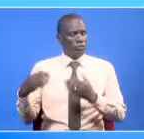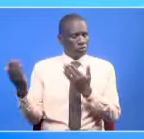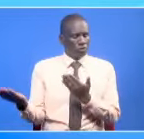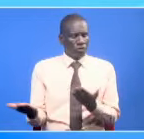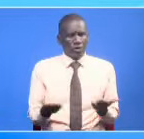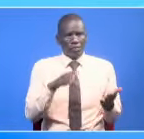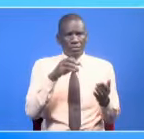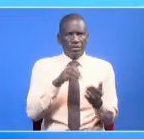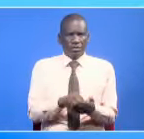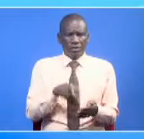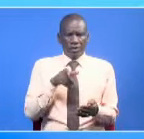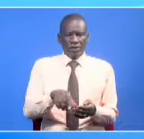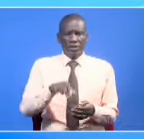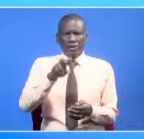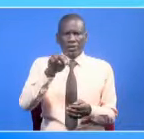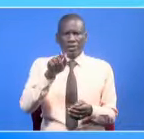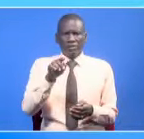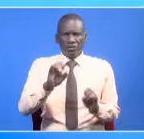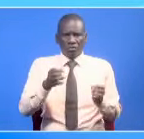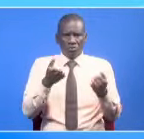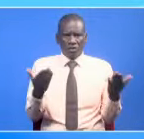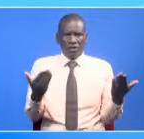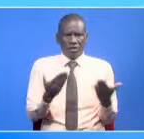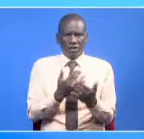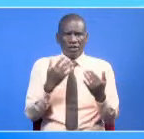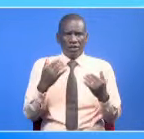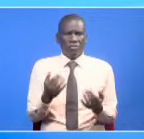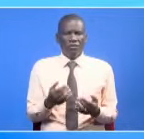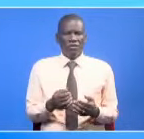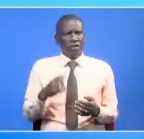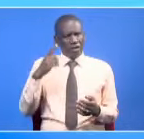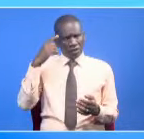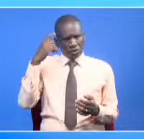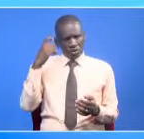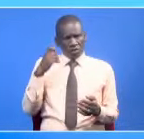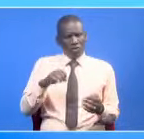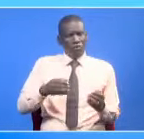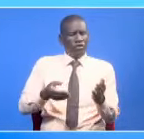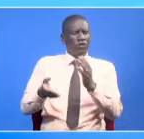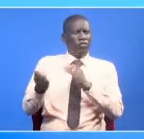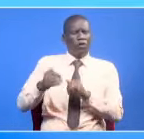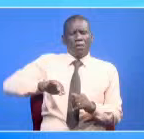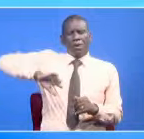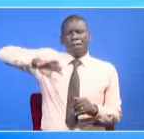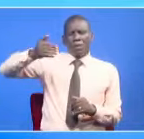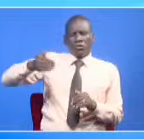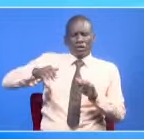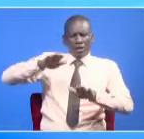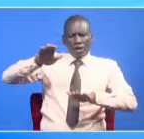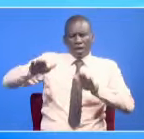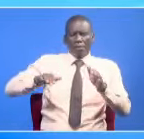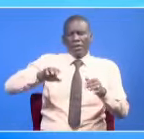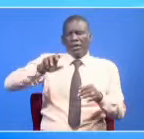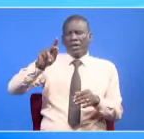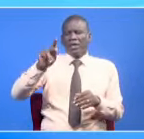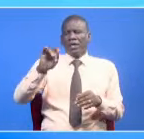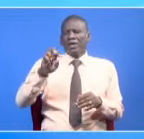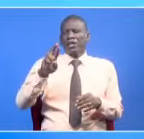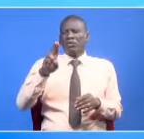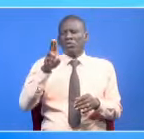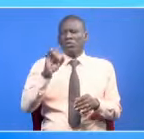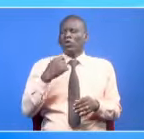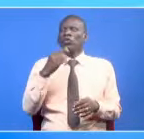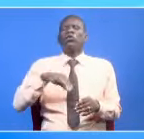I'm back. You're watching NTV Tonight. Now, it was the dream of the late mountaineer, Joseph Cheruiyot Kirui, who perished about 2 weeks